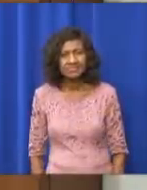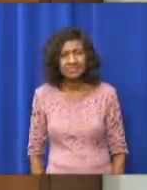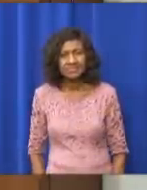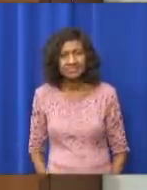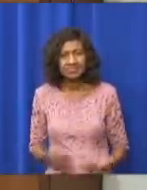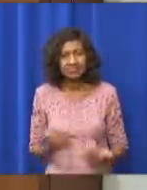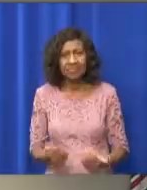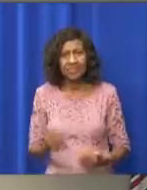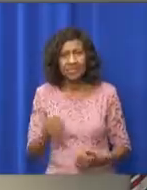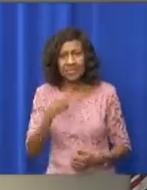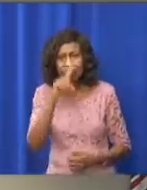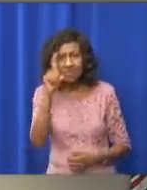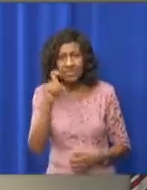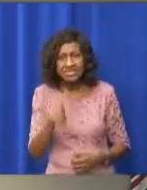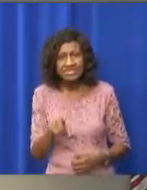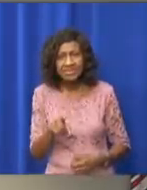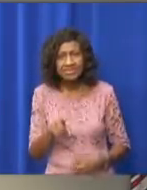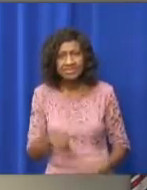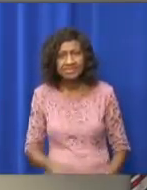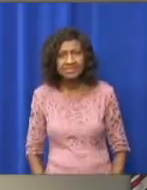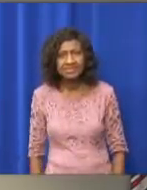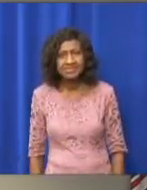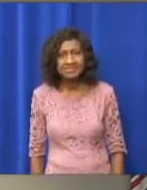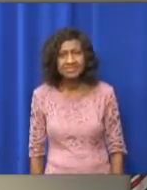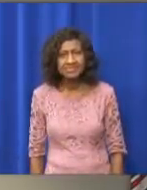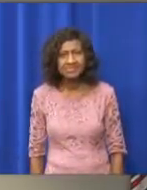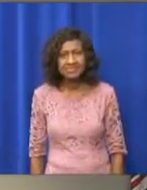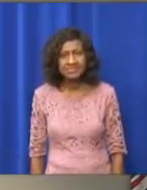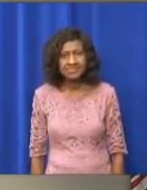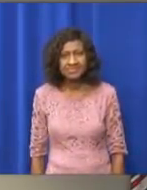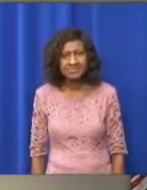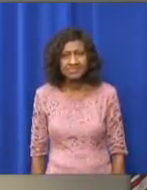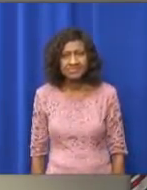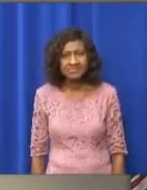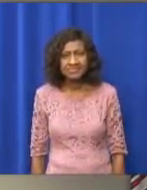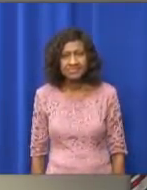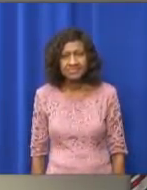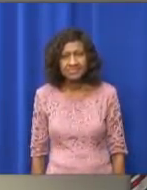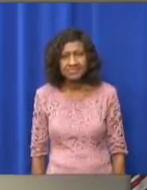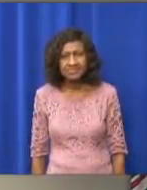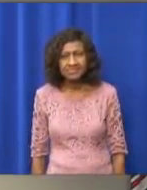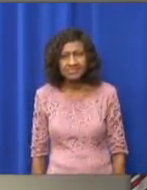going to go first to Reshma from the Cayman Compass with any questions. Reshma, please go ahead.